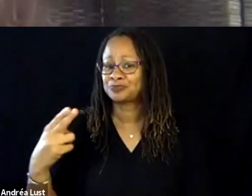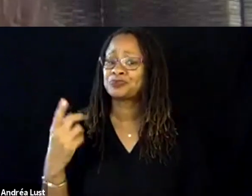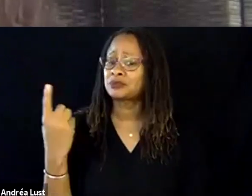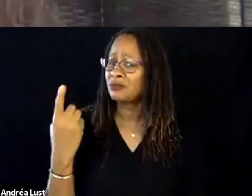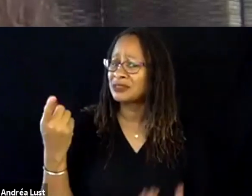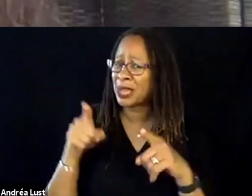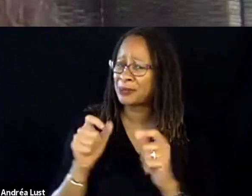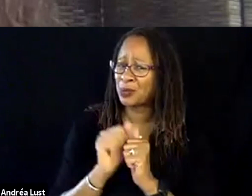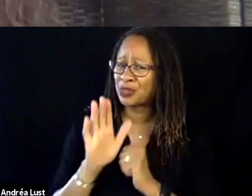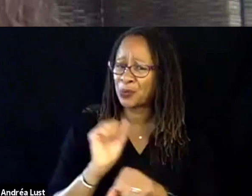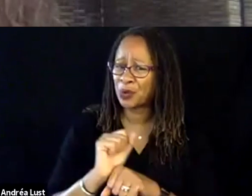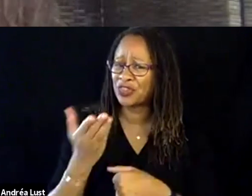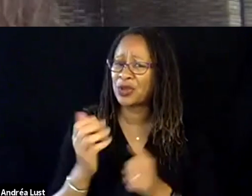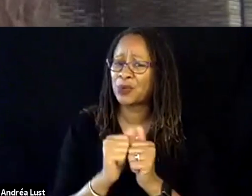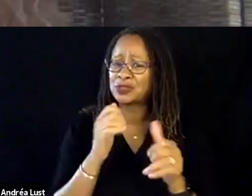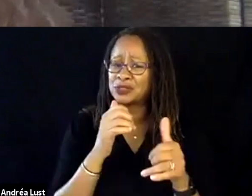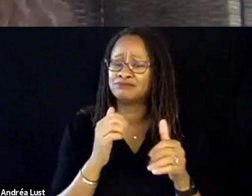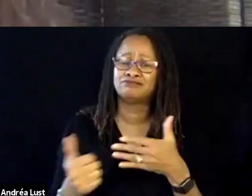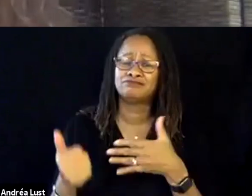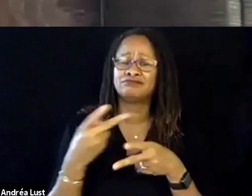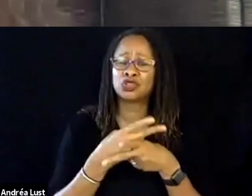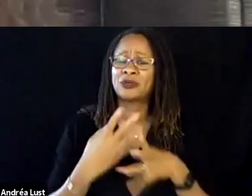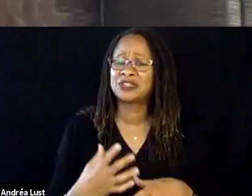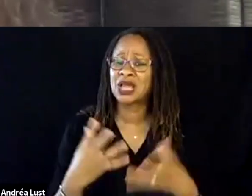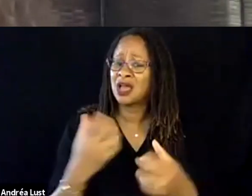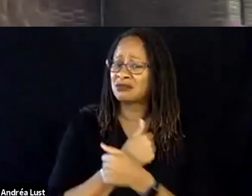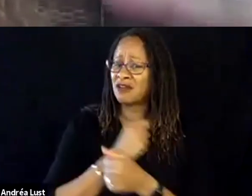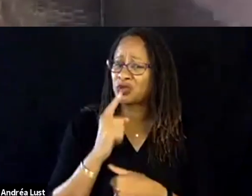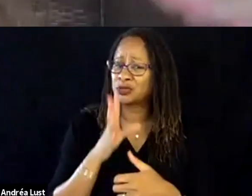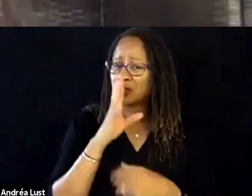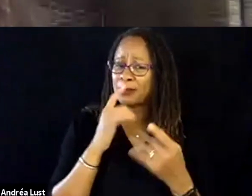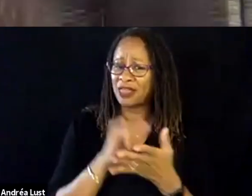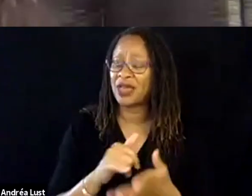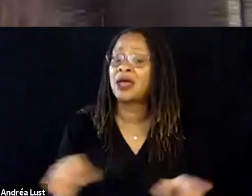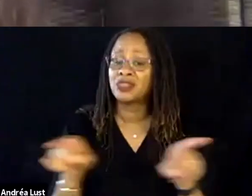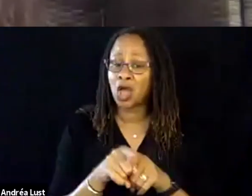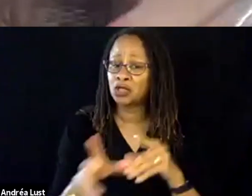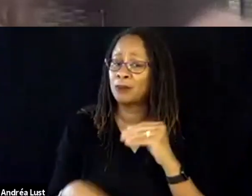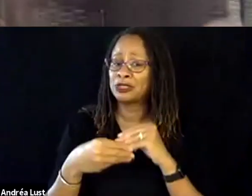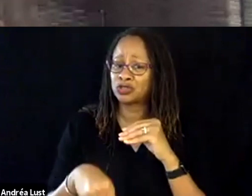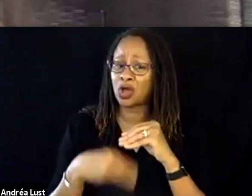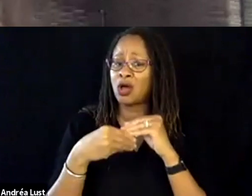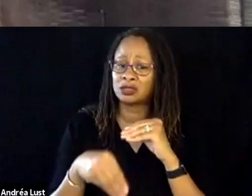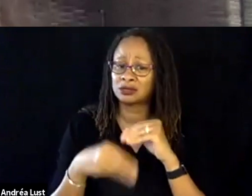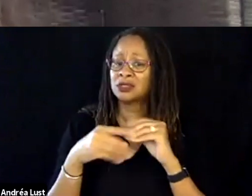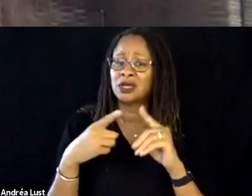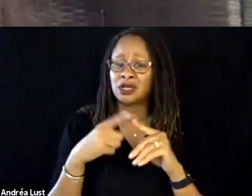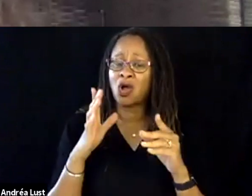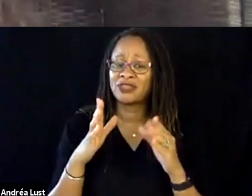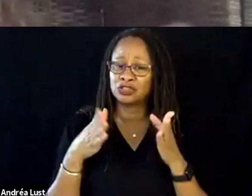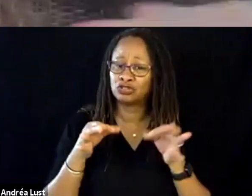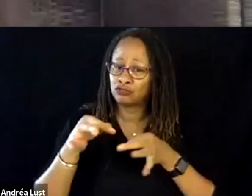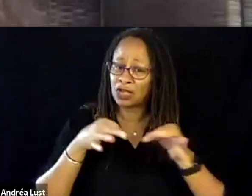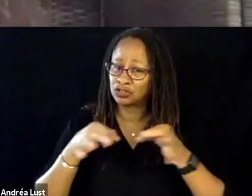your supervisors. And I think I'd love for you to talk about that, because I think that also built on the trajectory of